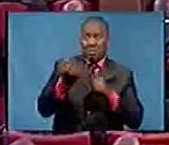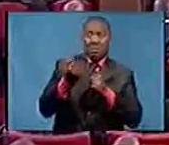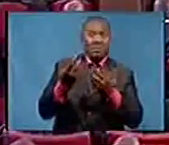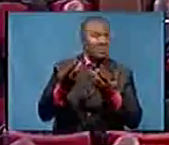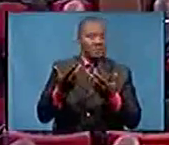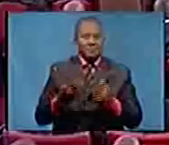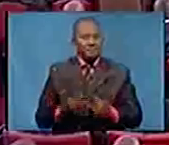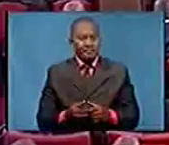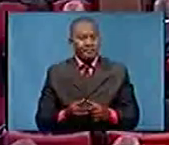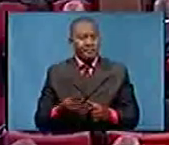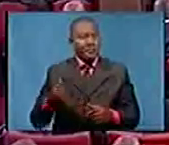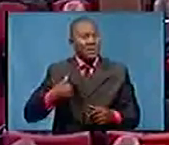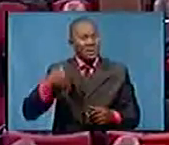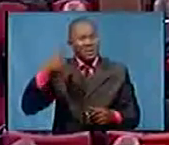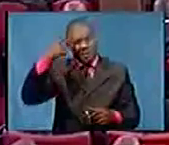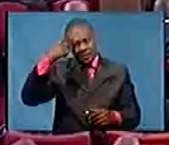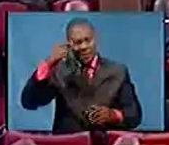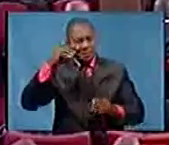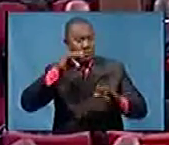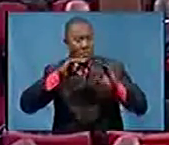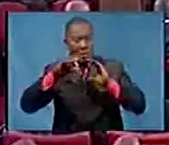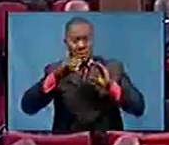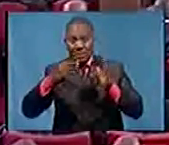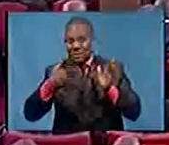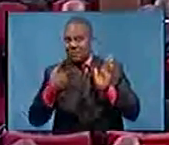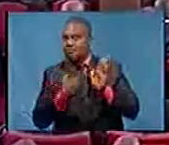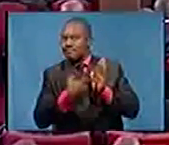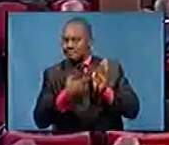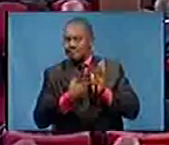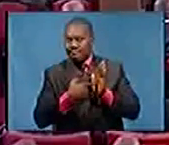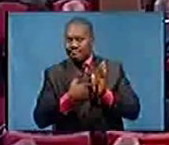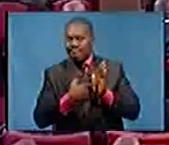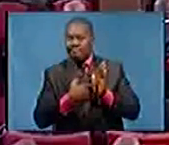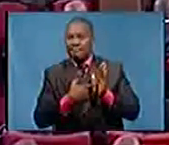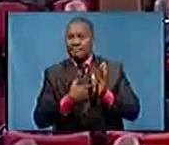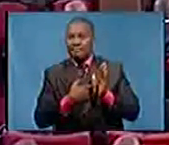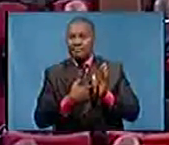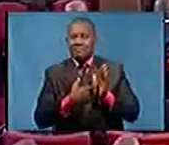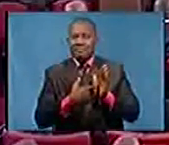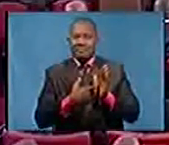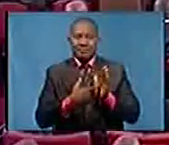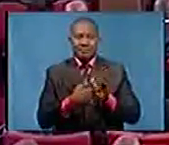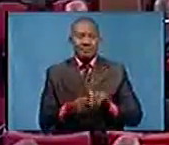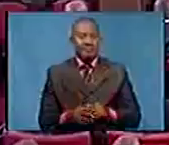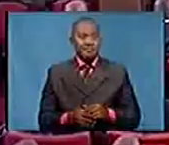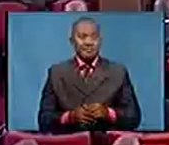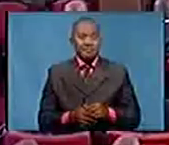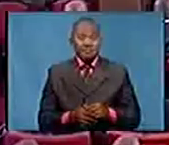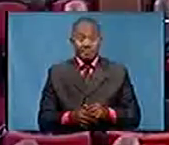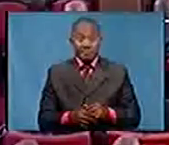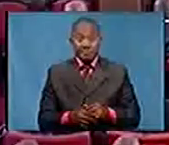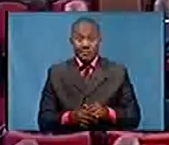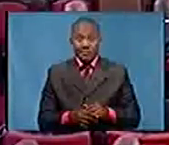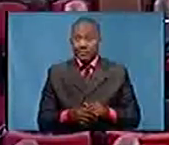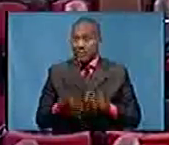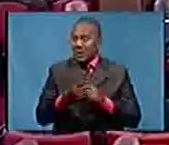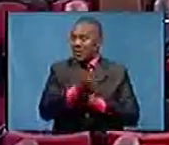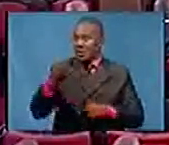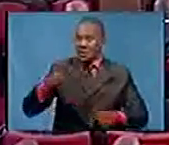in that nature. First of all, the day we indicated that we will summon